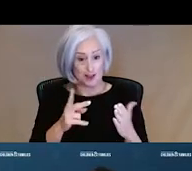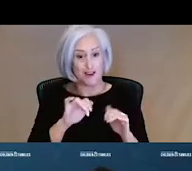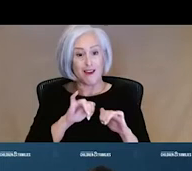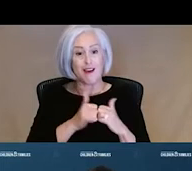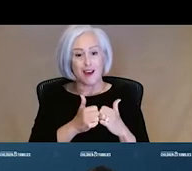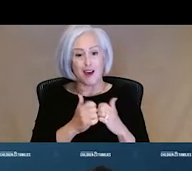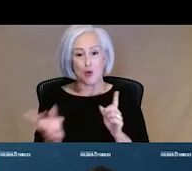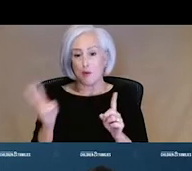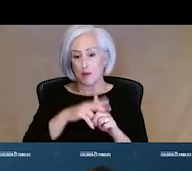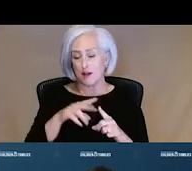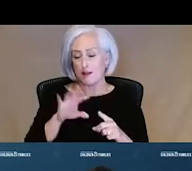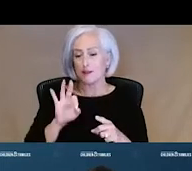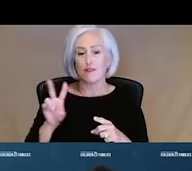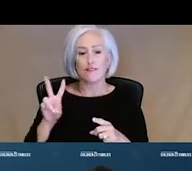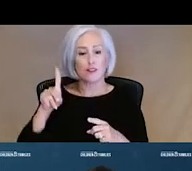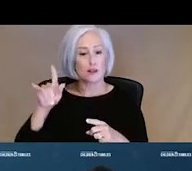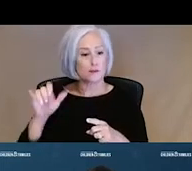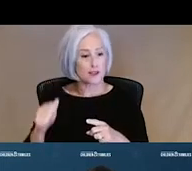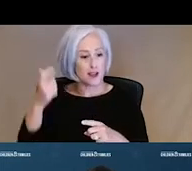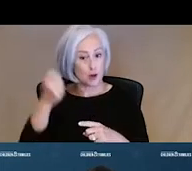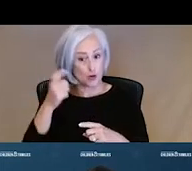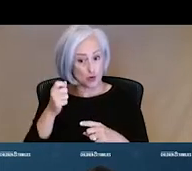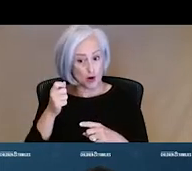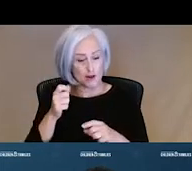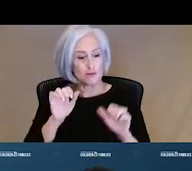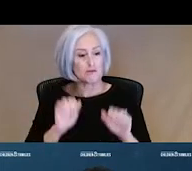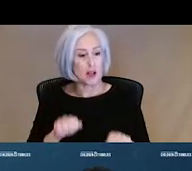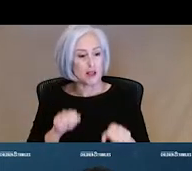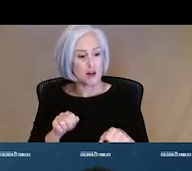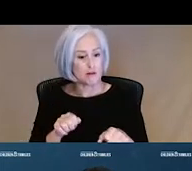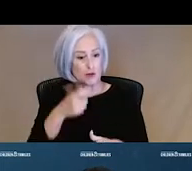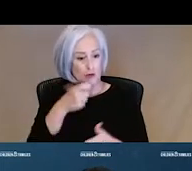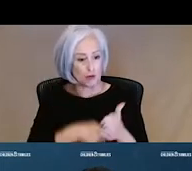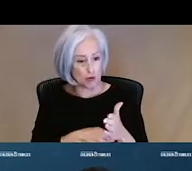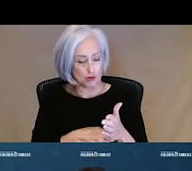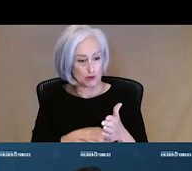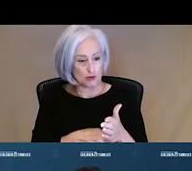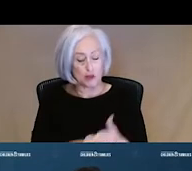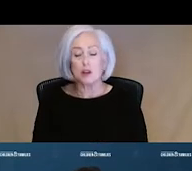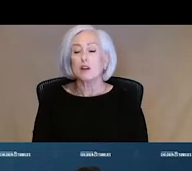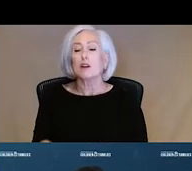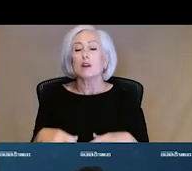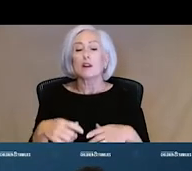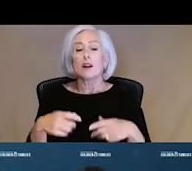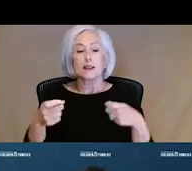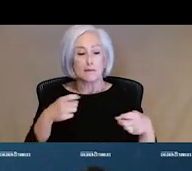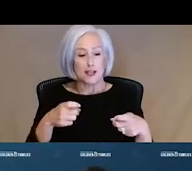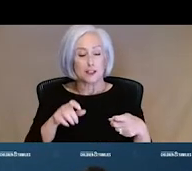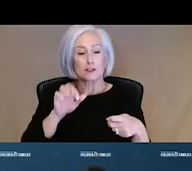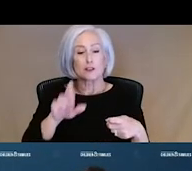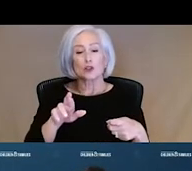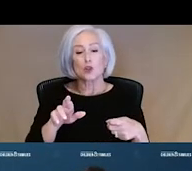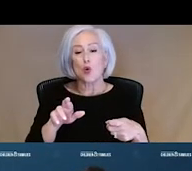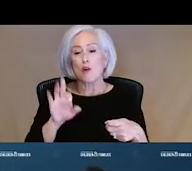costs. Find resources to assist with implementing and effectively managing your FVPSA grant.